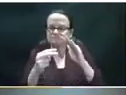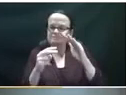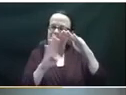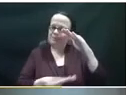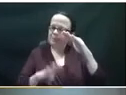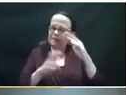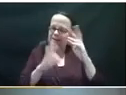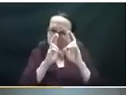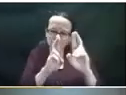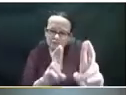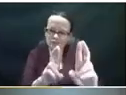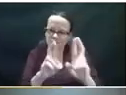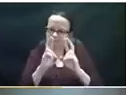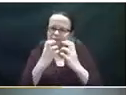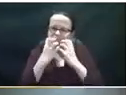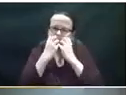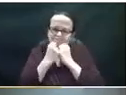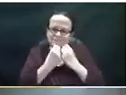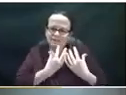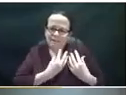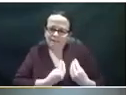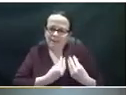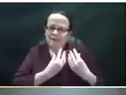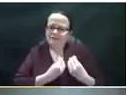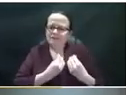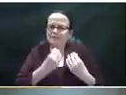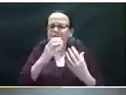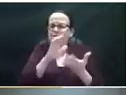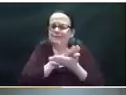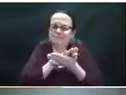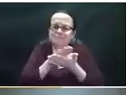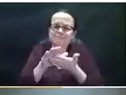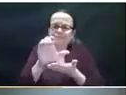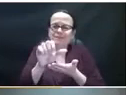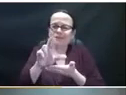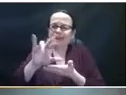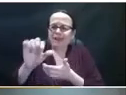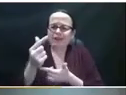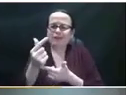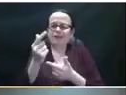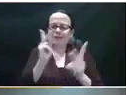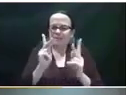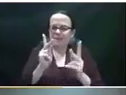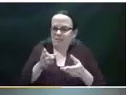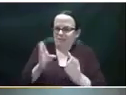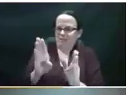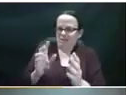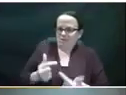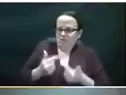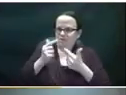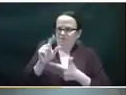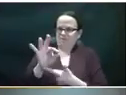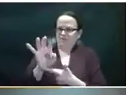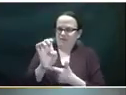respect, compassion, and caring, and allowing people to live their own lives instead of telling them what to do.